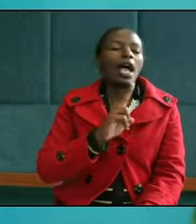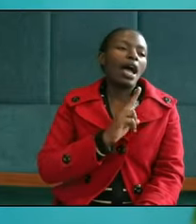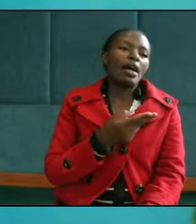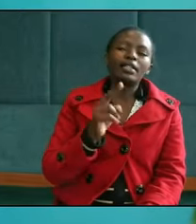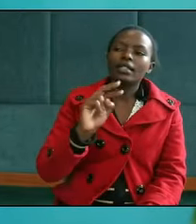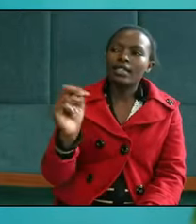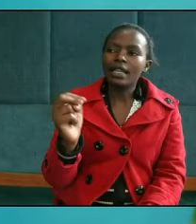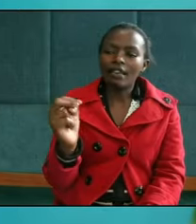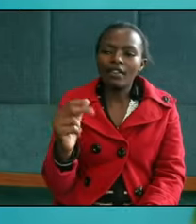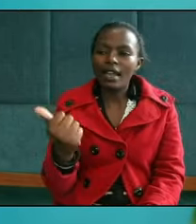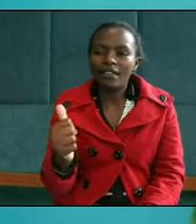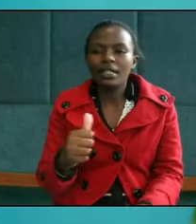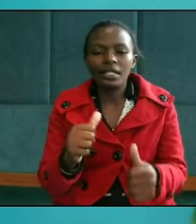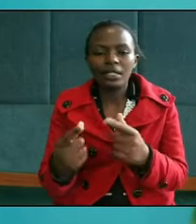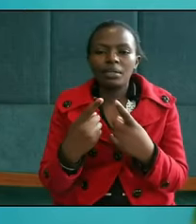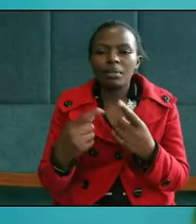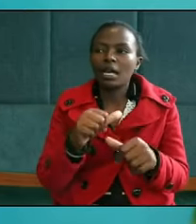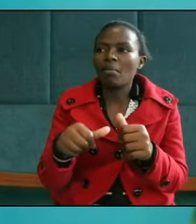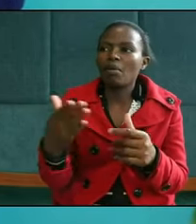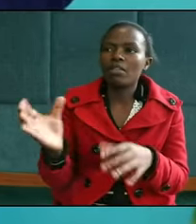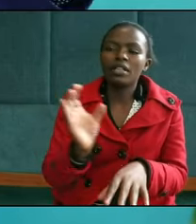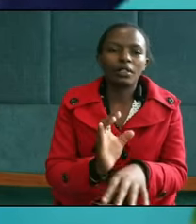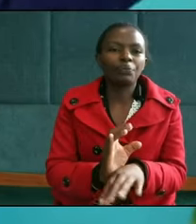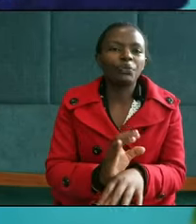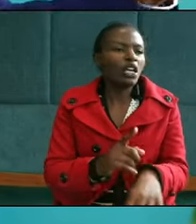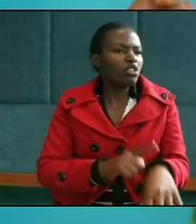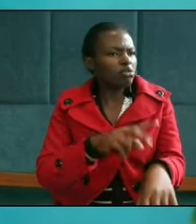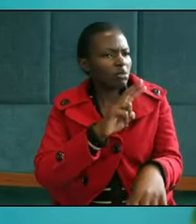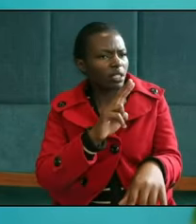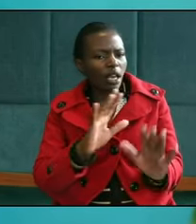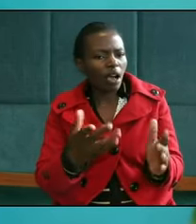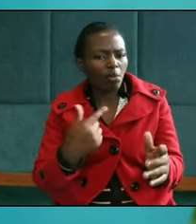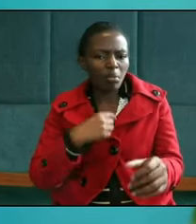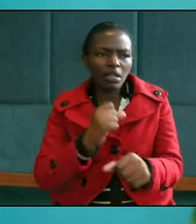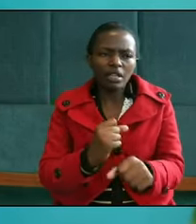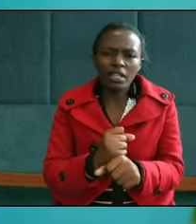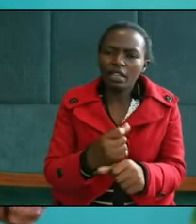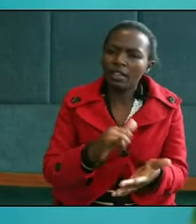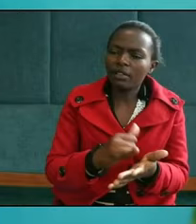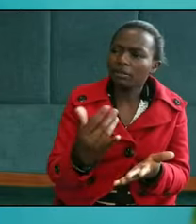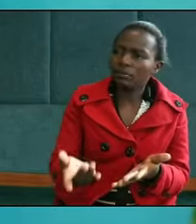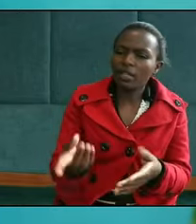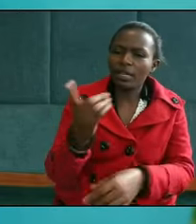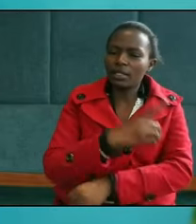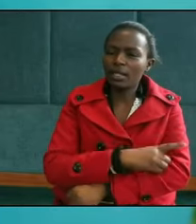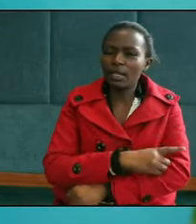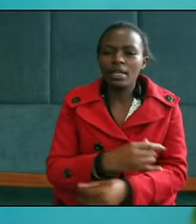was it yesterday, I made it, you see, Buana, you saw, didn't you see? Sabbath morning.